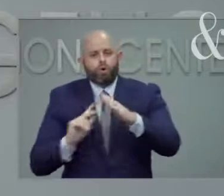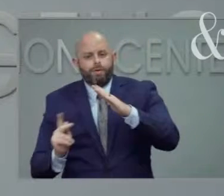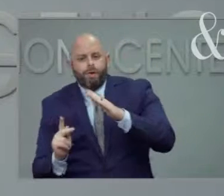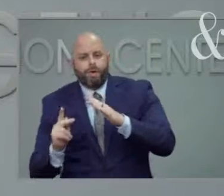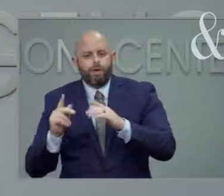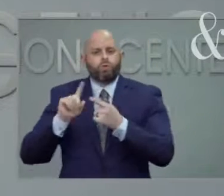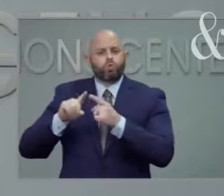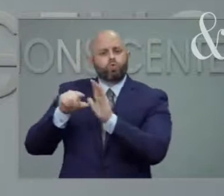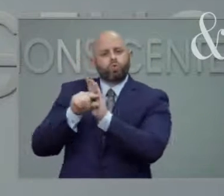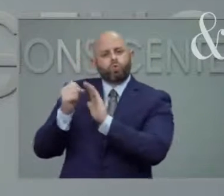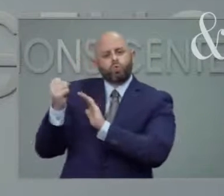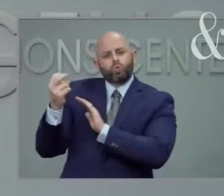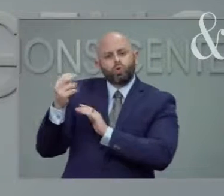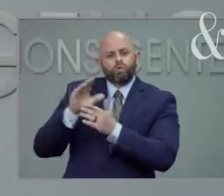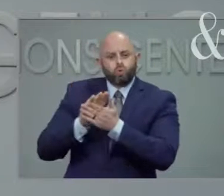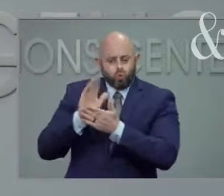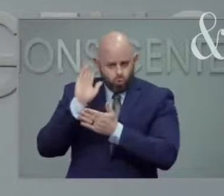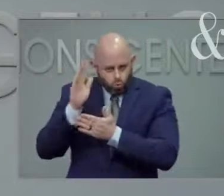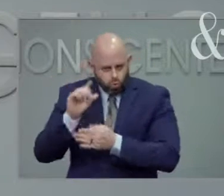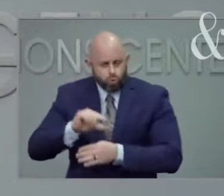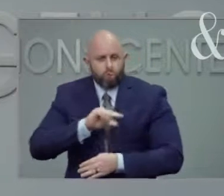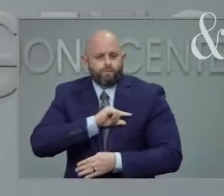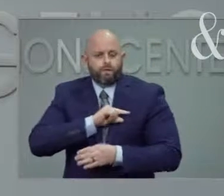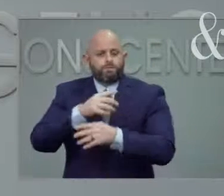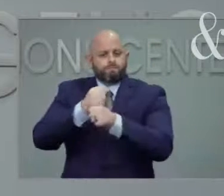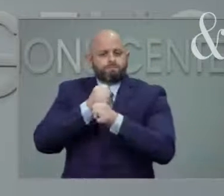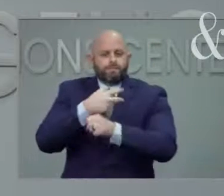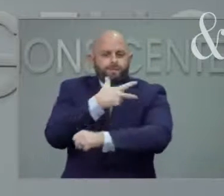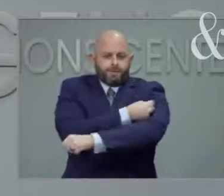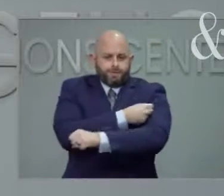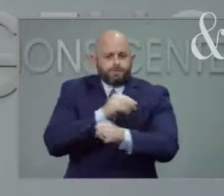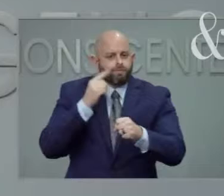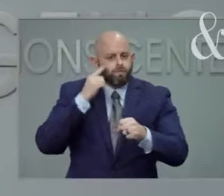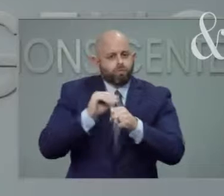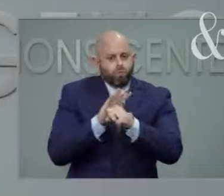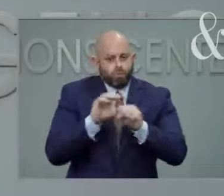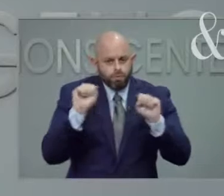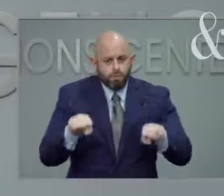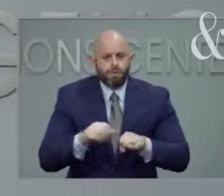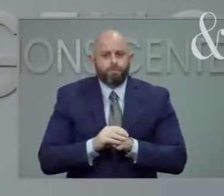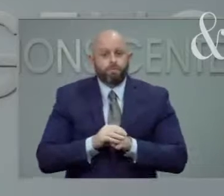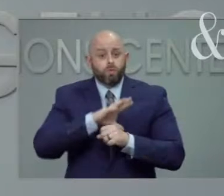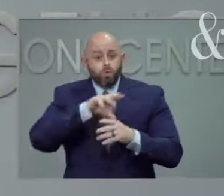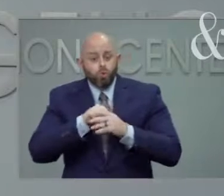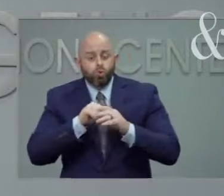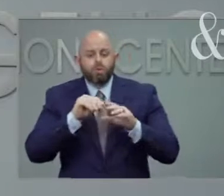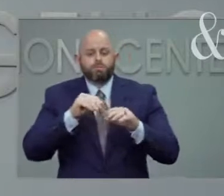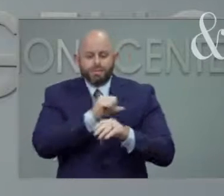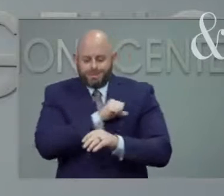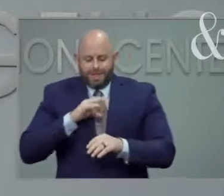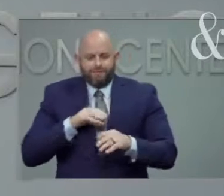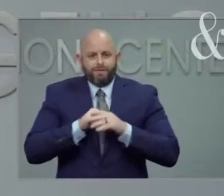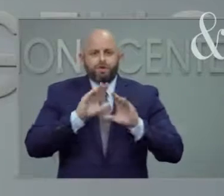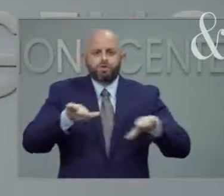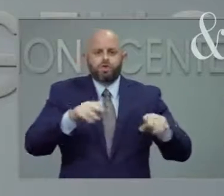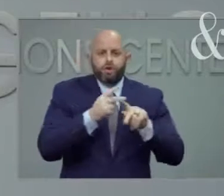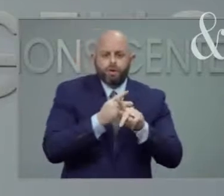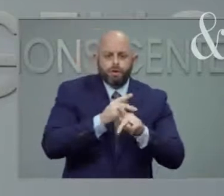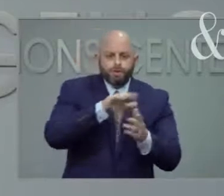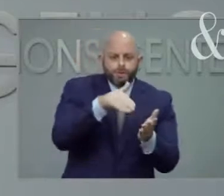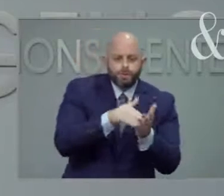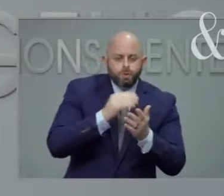become eligible for the COVID vaccine. This includes staff in childcare centers and homes, Head Start